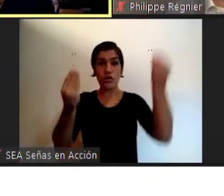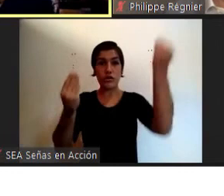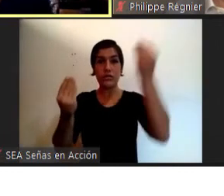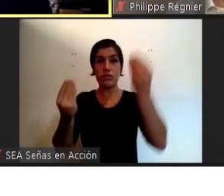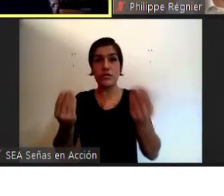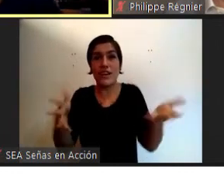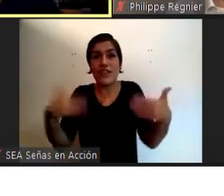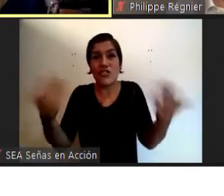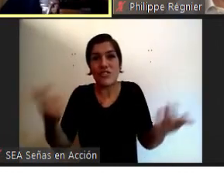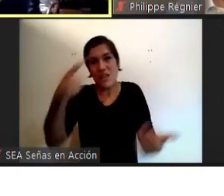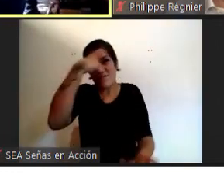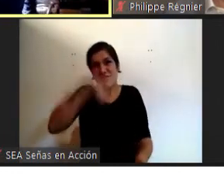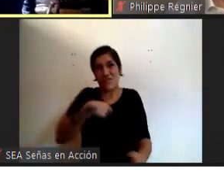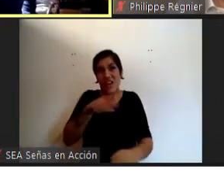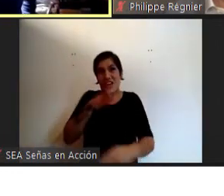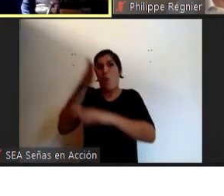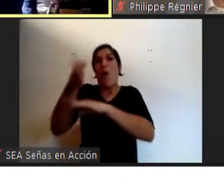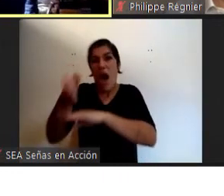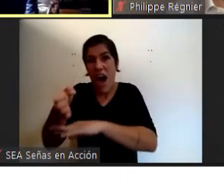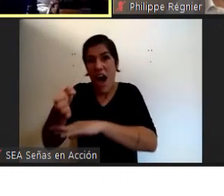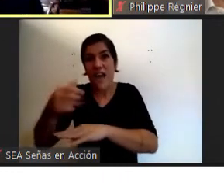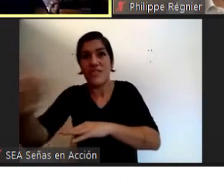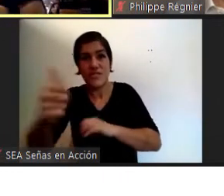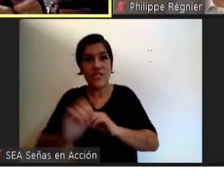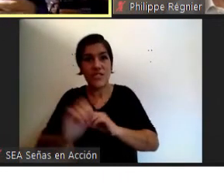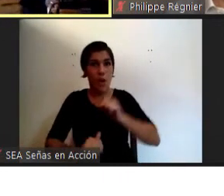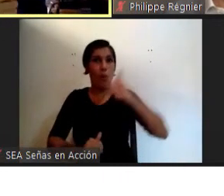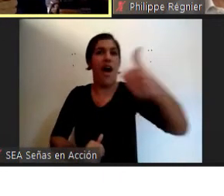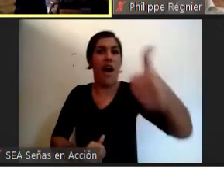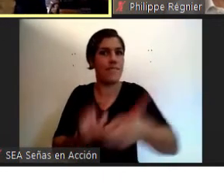thinking about a person on the street,